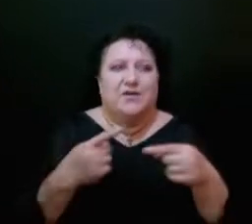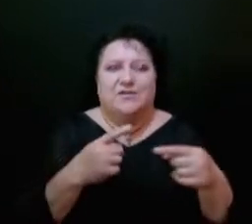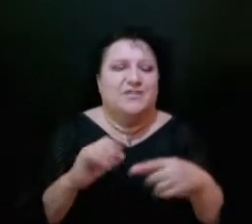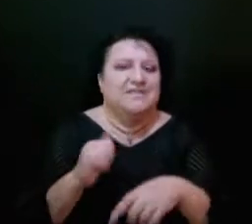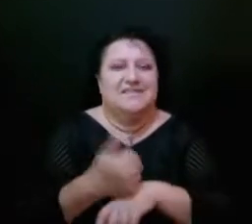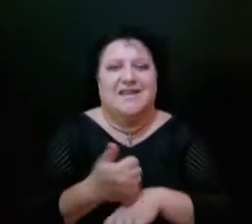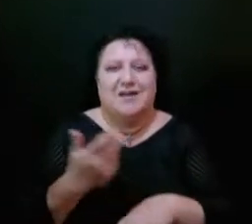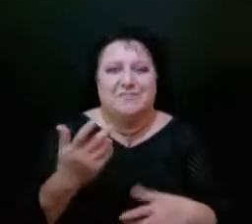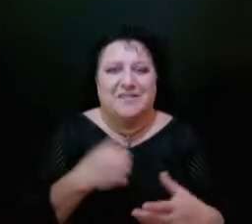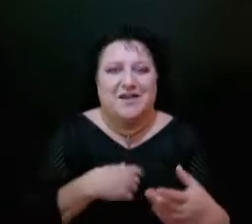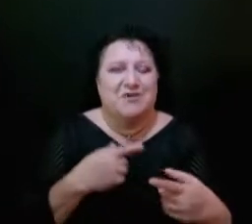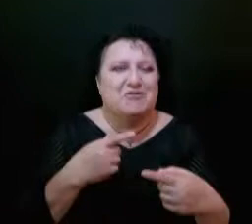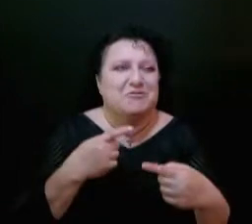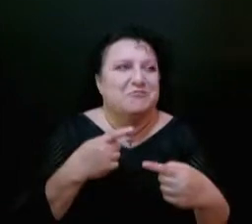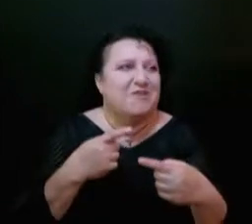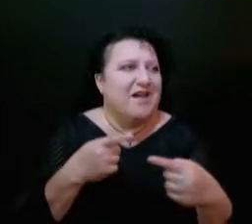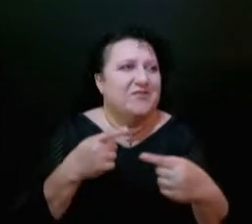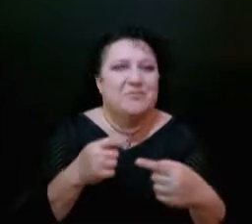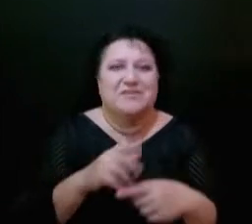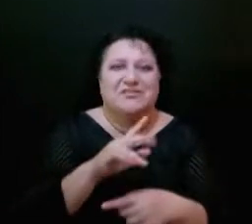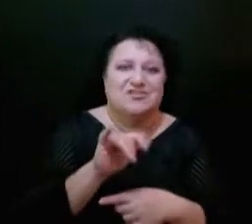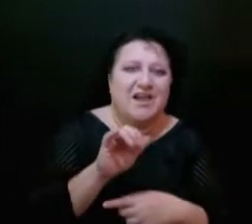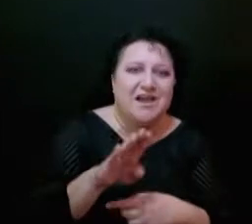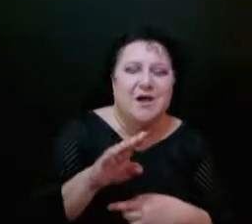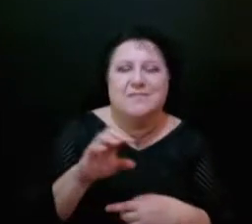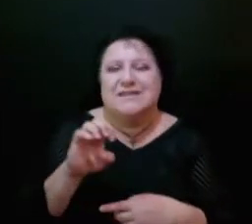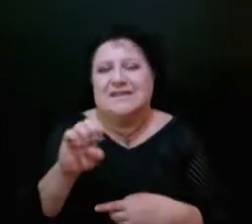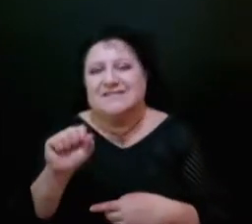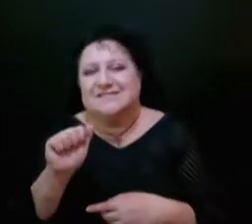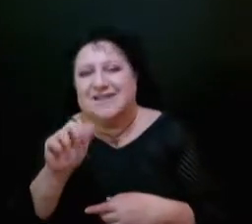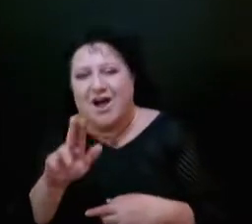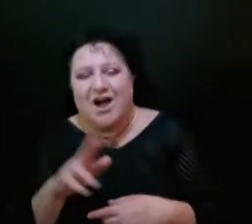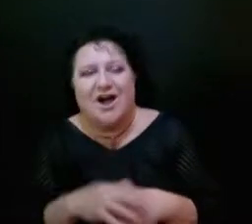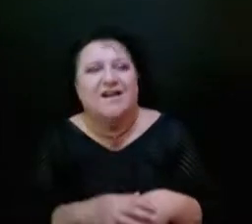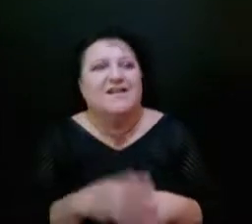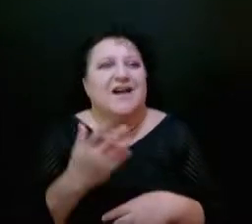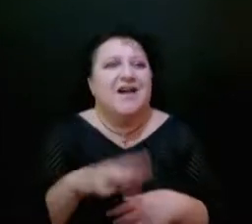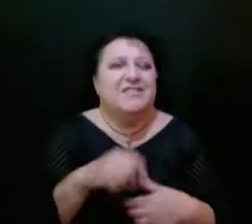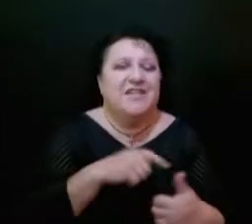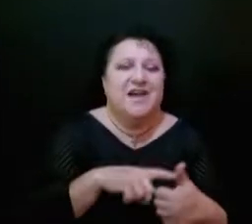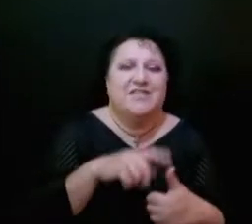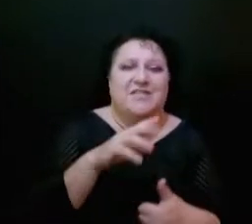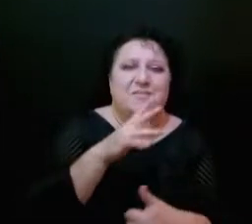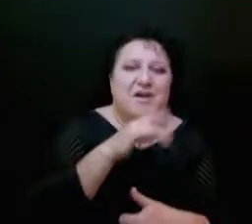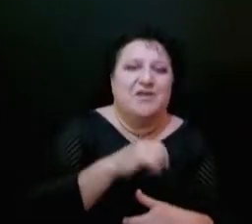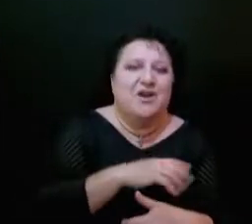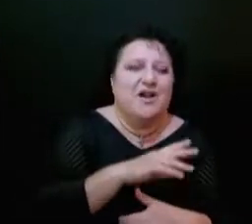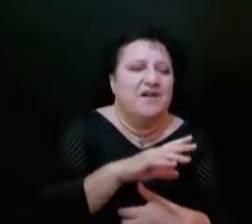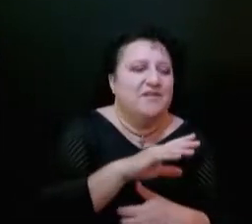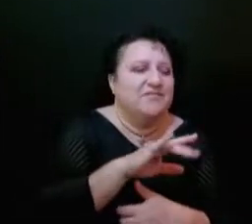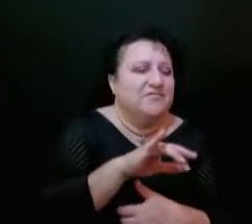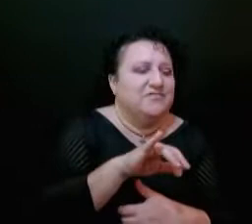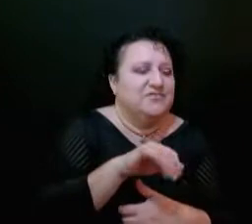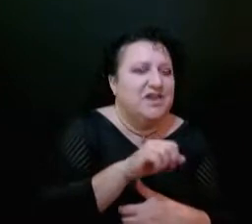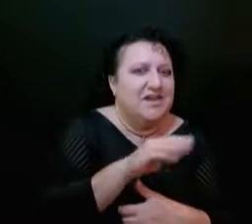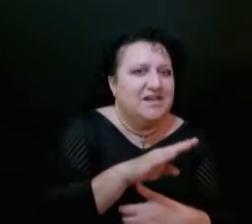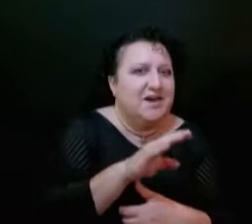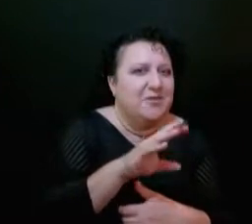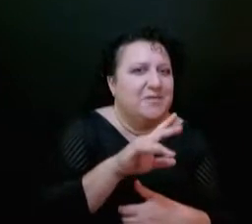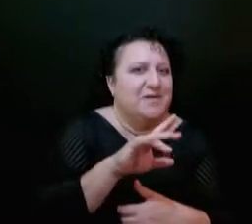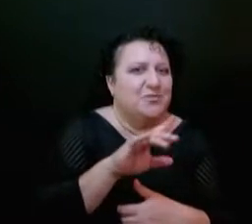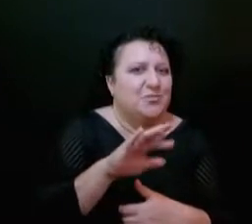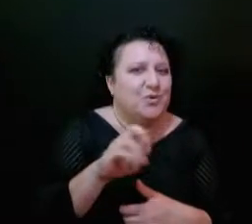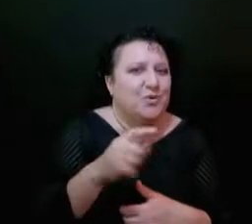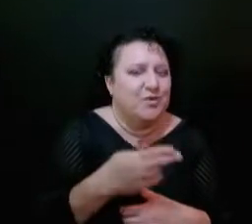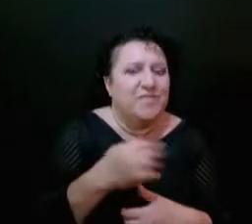on to thank and think about Rachel, the mother of Joseph, and Ruth, who gets to be the mother of David, and Hannah, who prayed